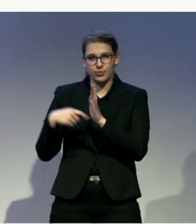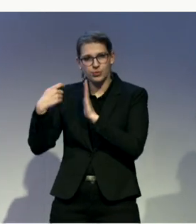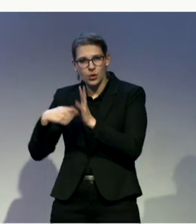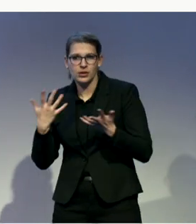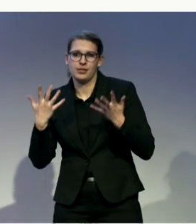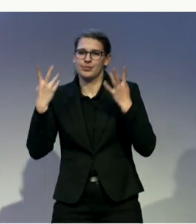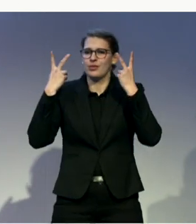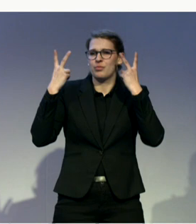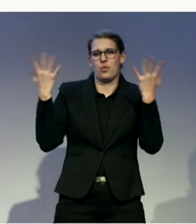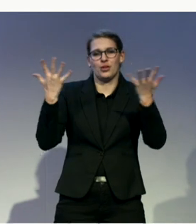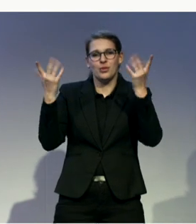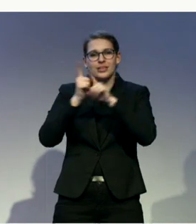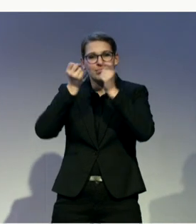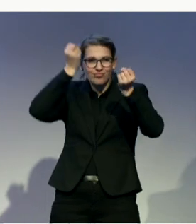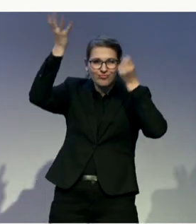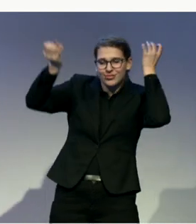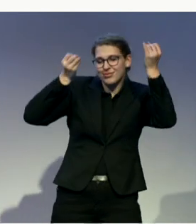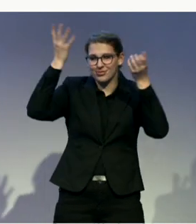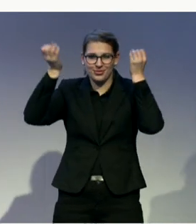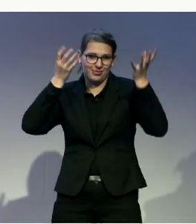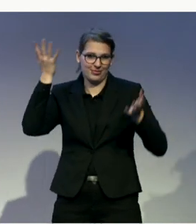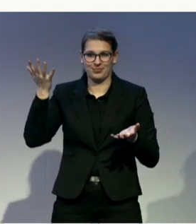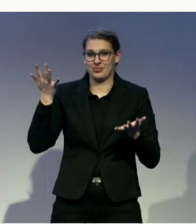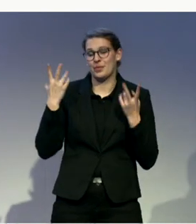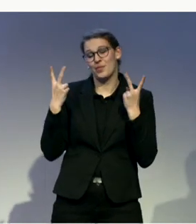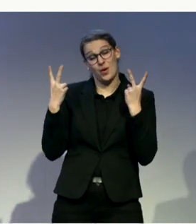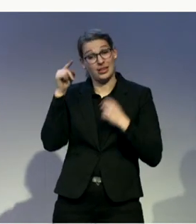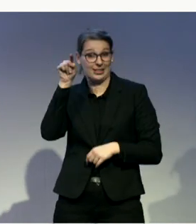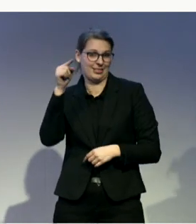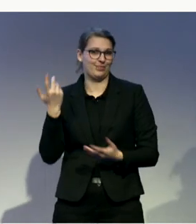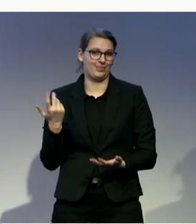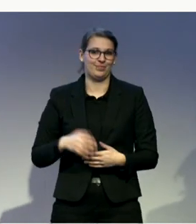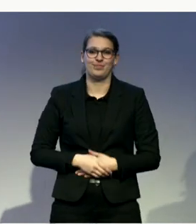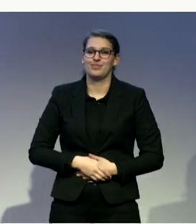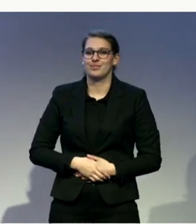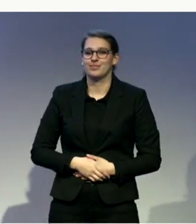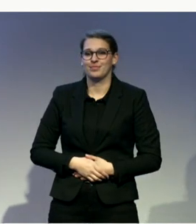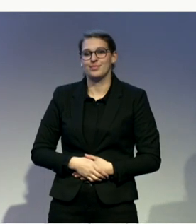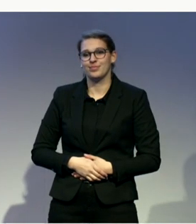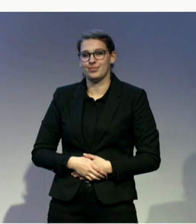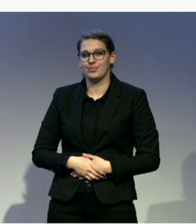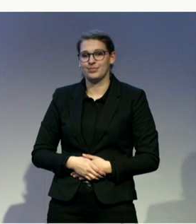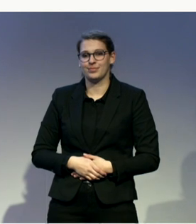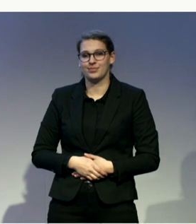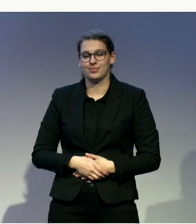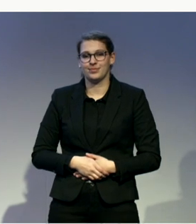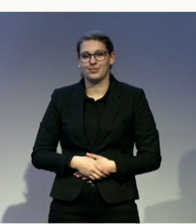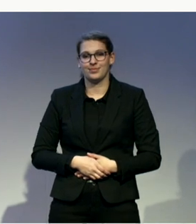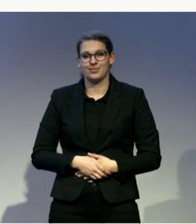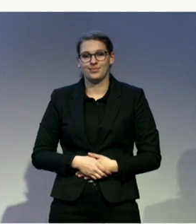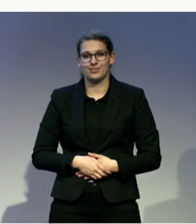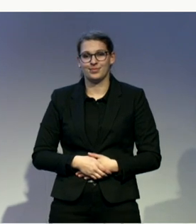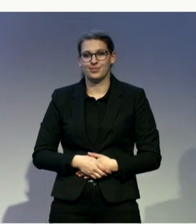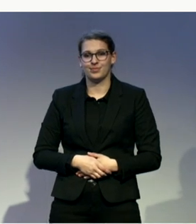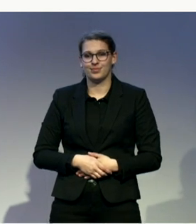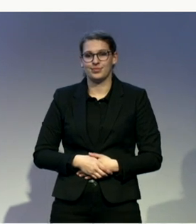creativity, of course, is it's something very very important. But also something I have here, and this has there are a lot of